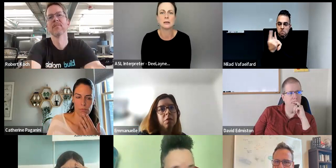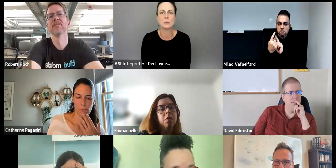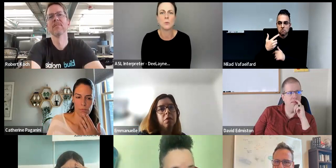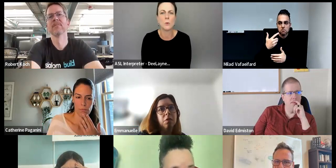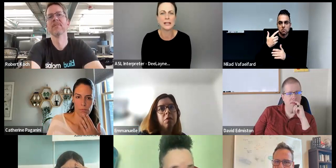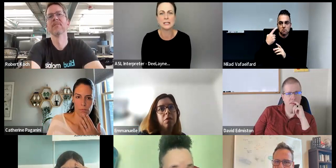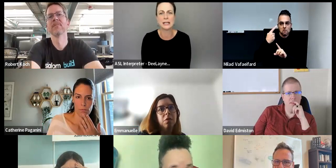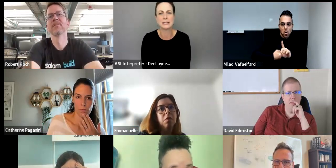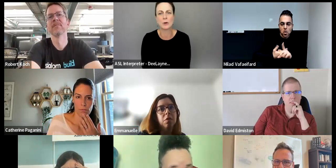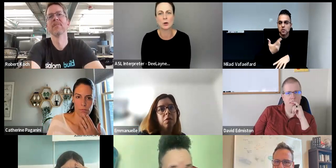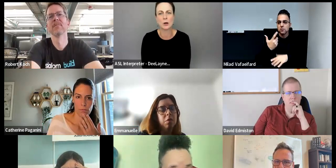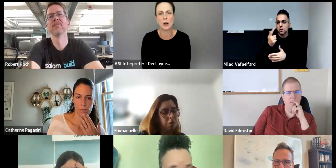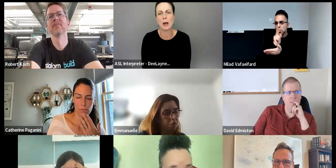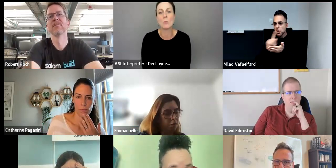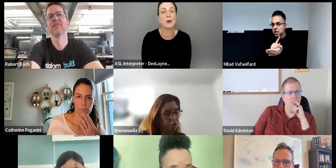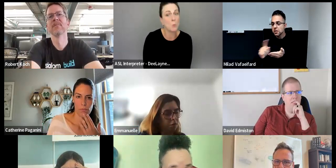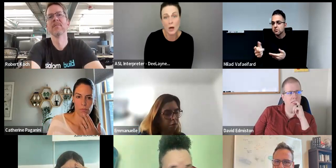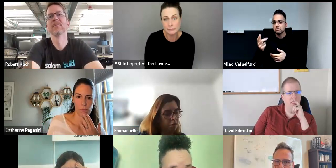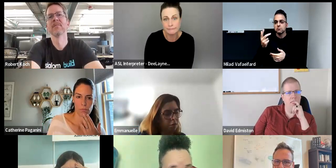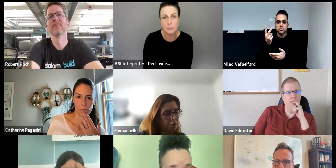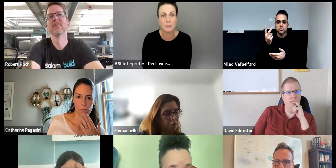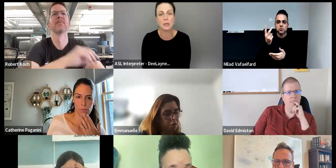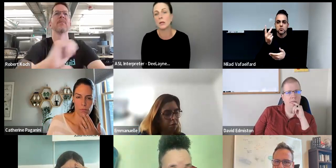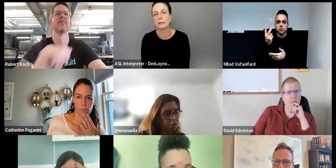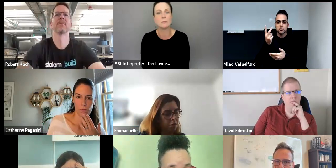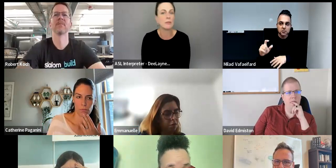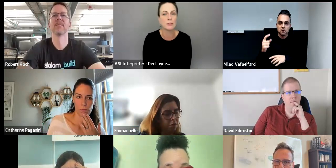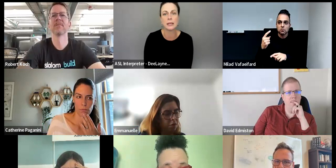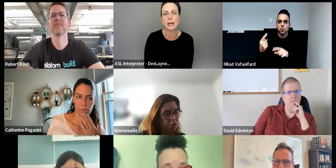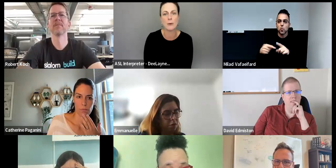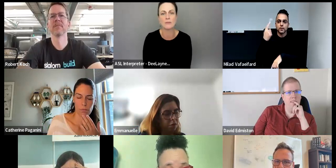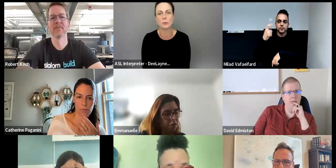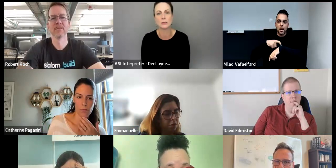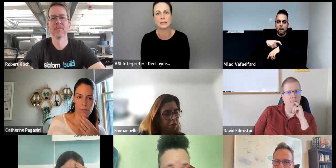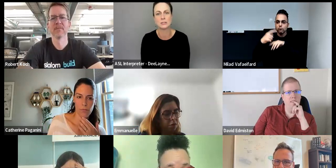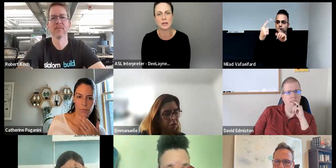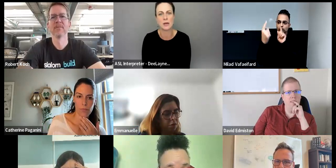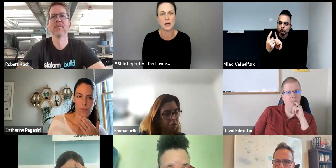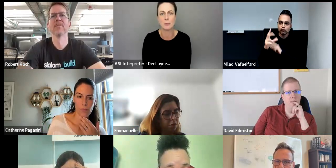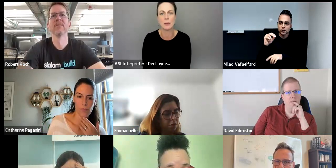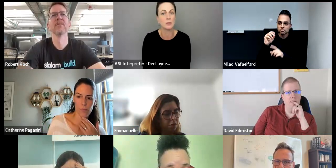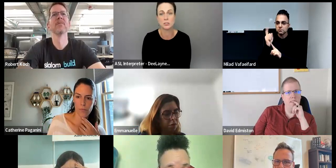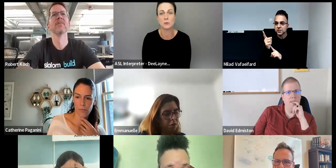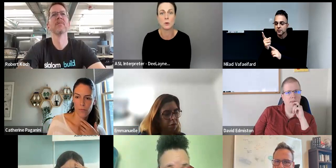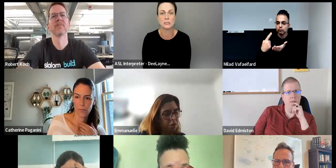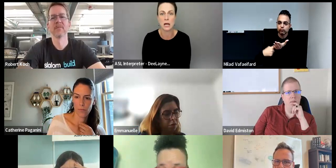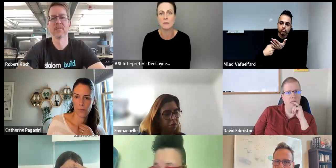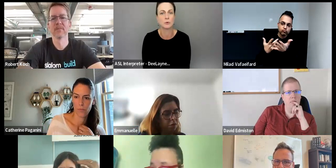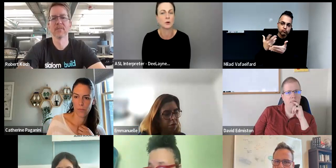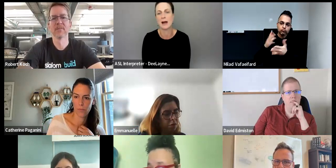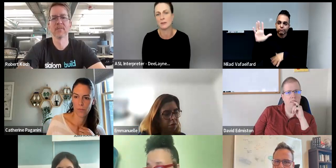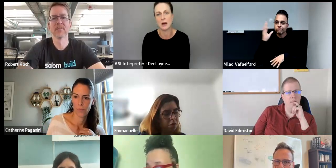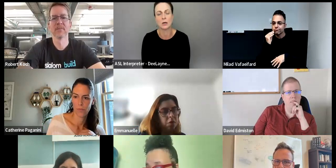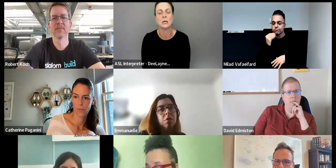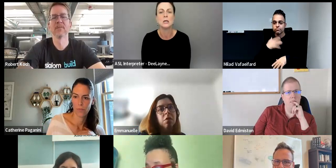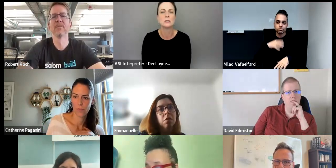and wanting to get together one-on-one, maybe weekly, monthly, however we'd like to set that up, or maybe just even one time for